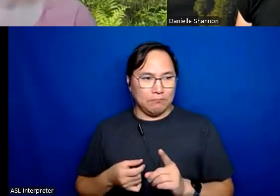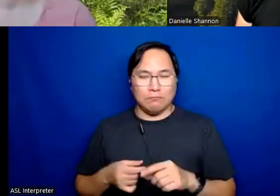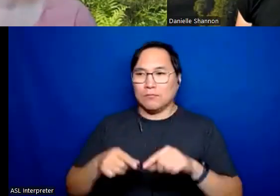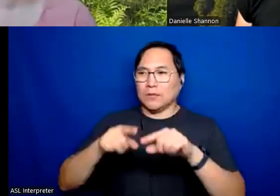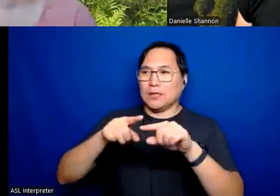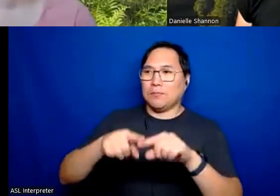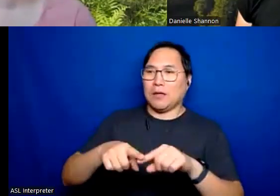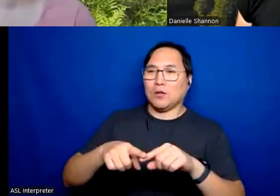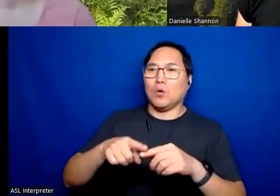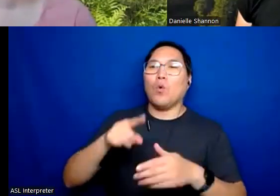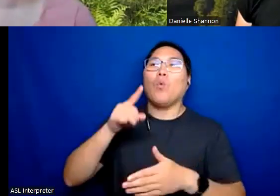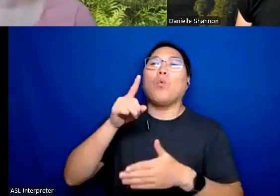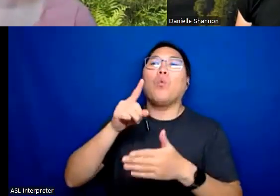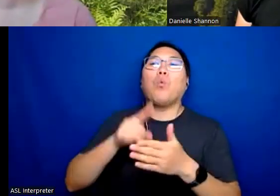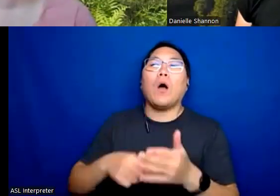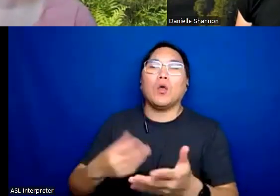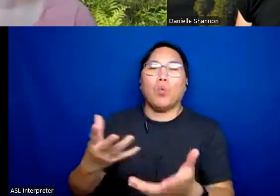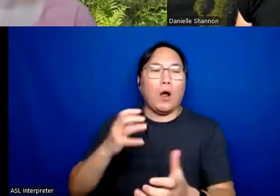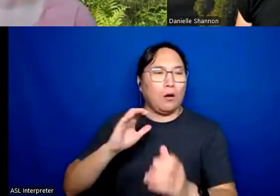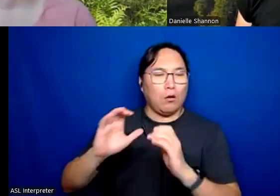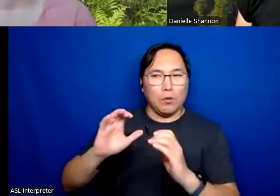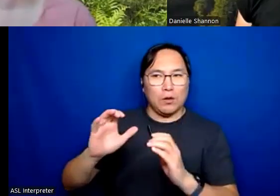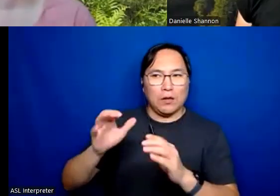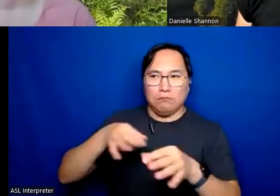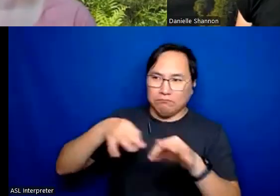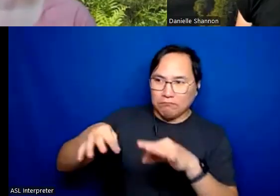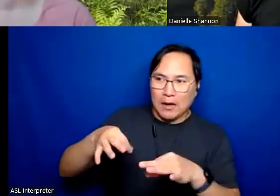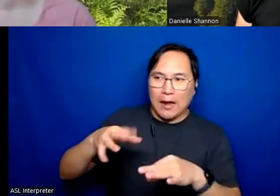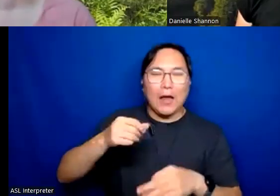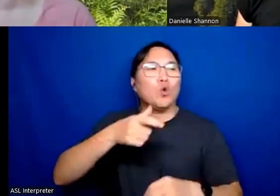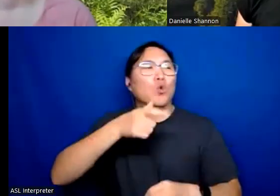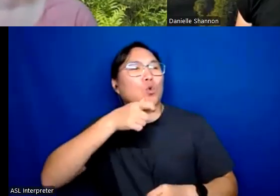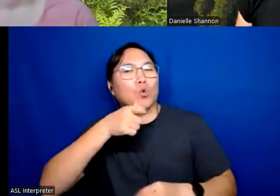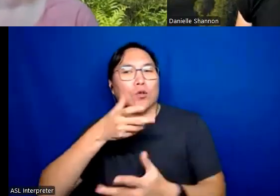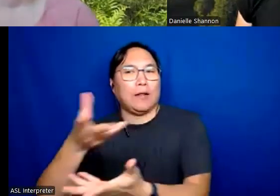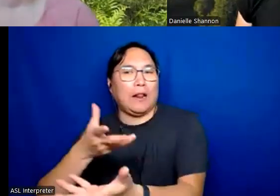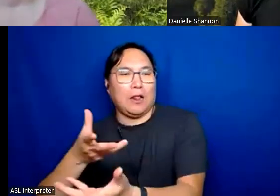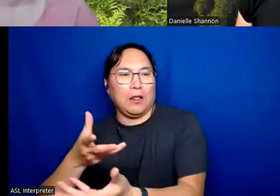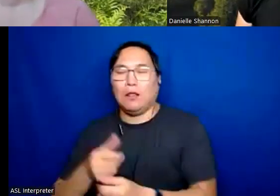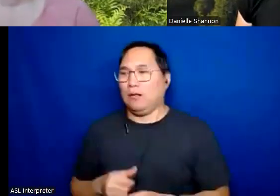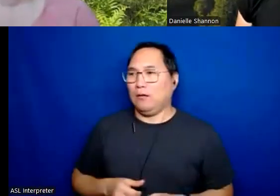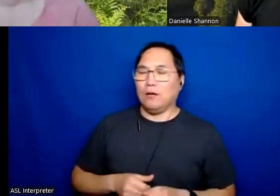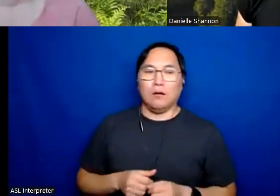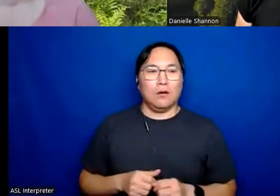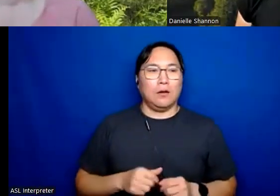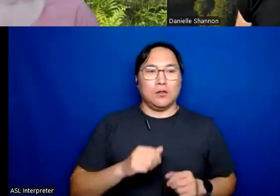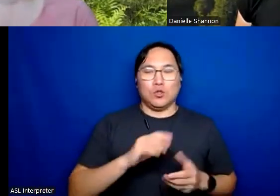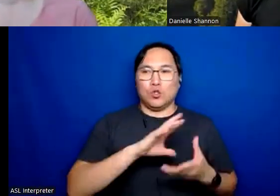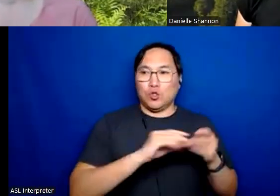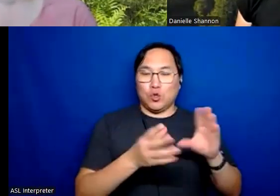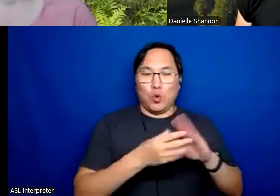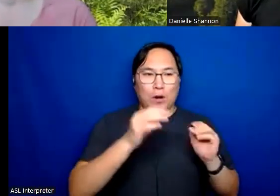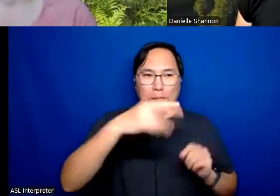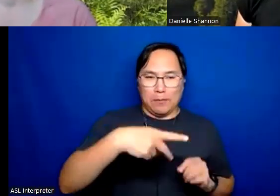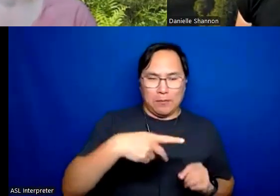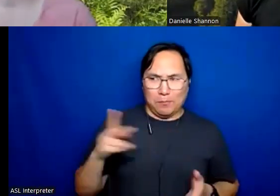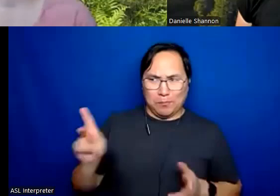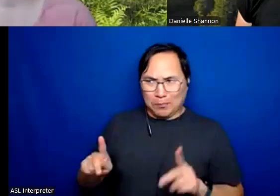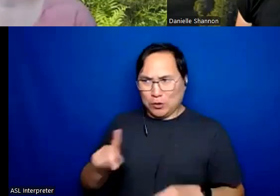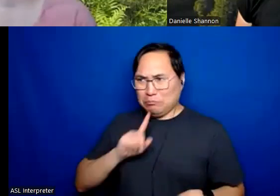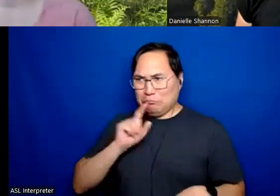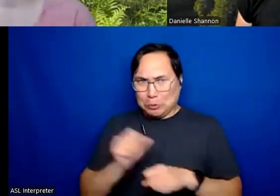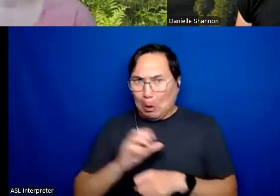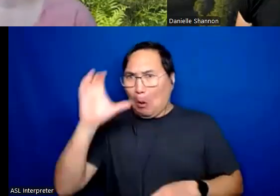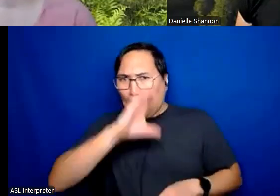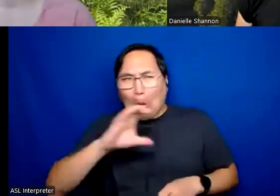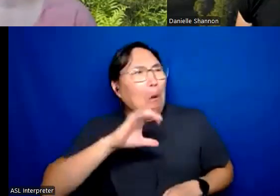on what you're trying to communicate and to whom, and in what context. I think story maps, do I think people are going and seeking them out